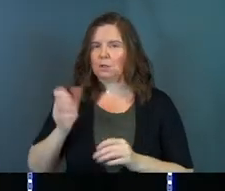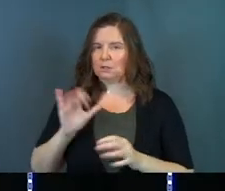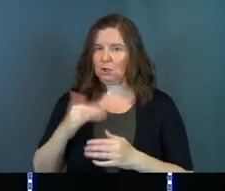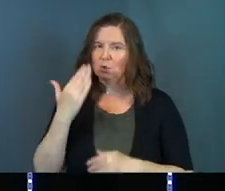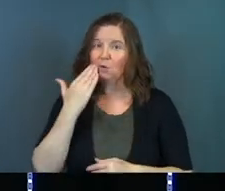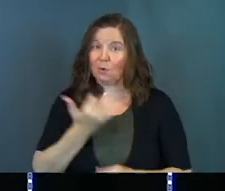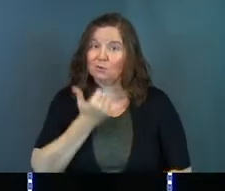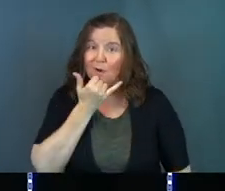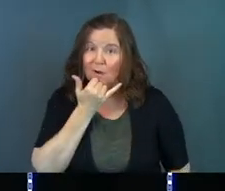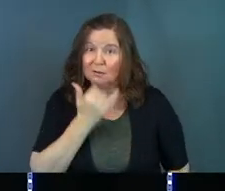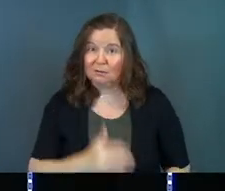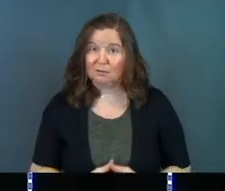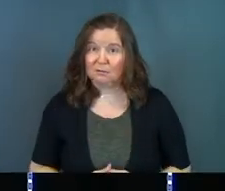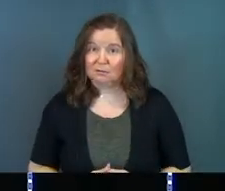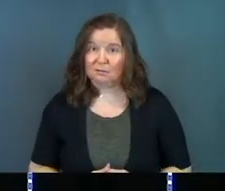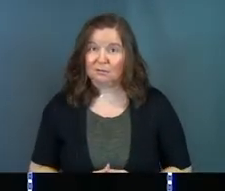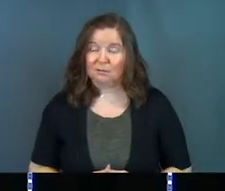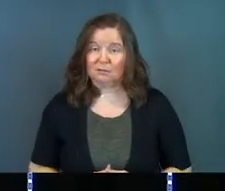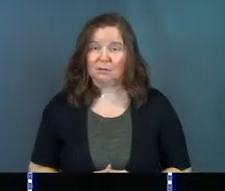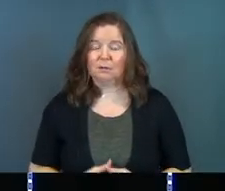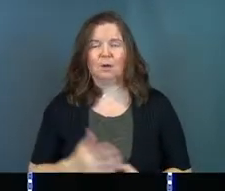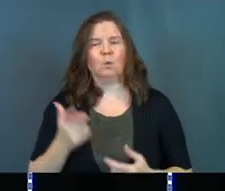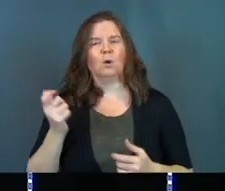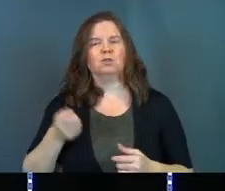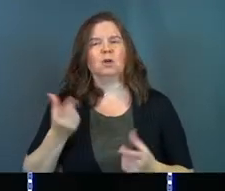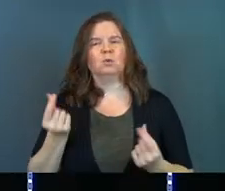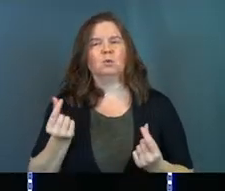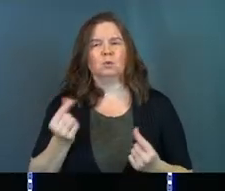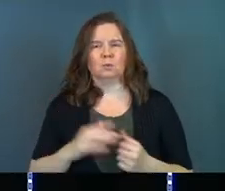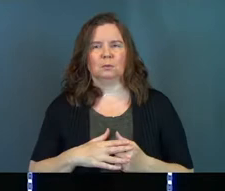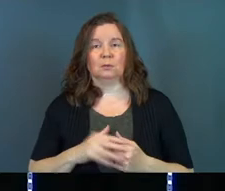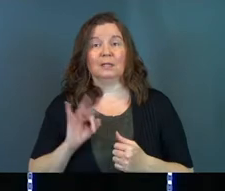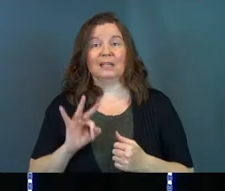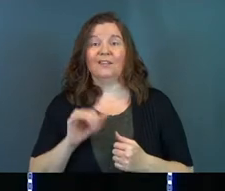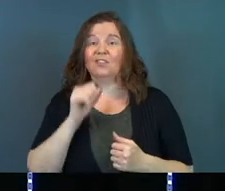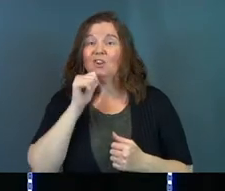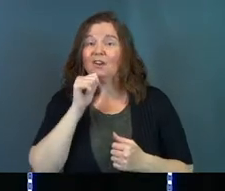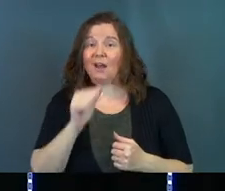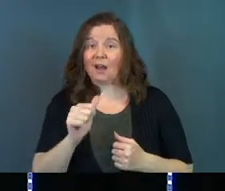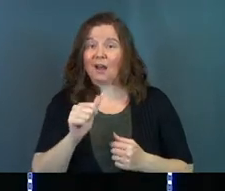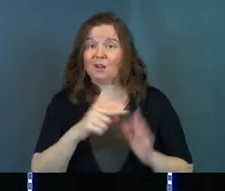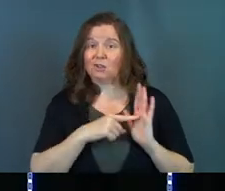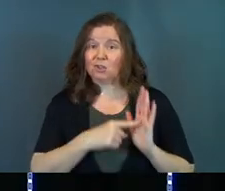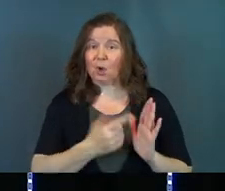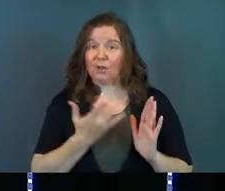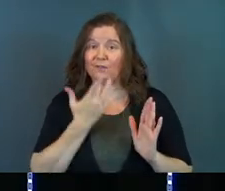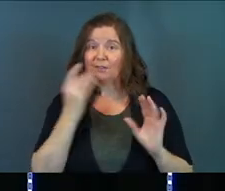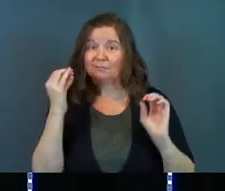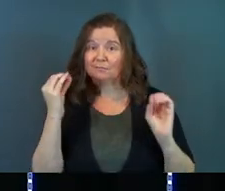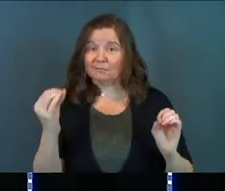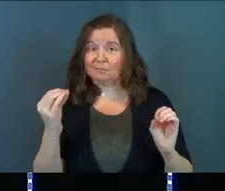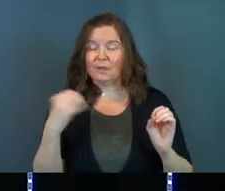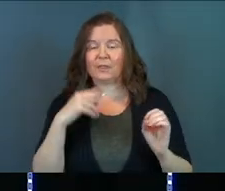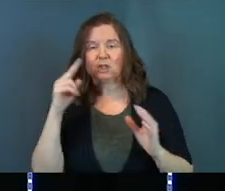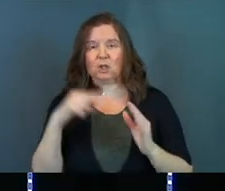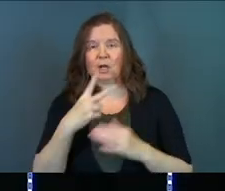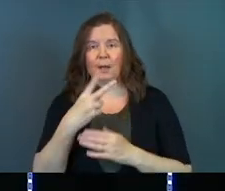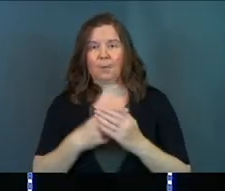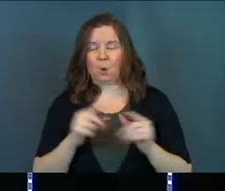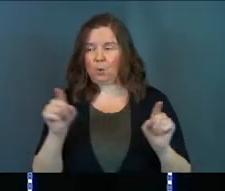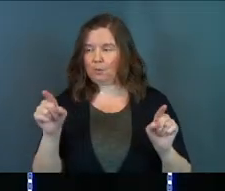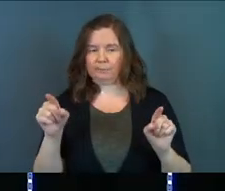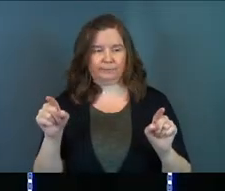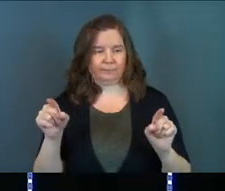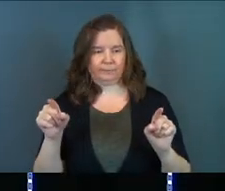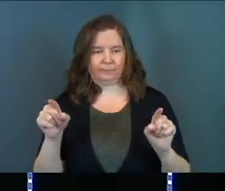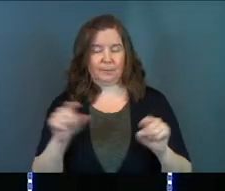does that, you know it's wrong. What should a judge do? If they're not showing favoritism, a judge should look at both of those